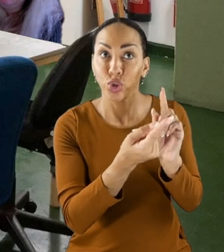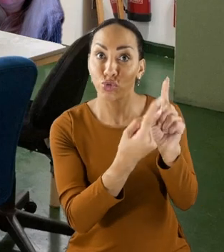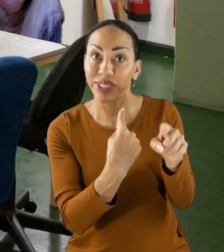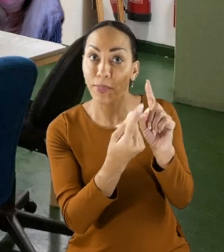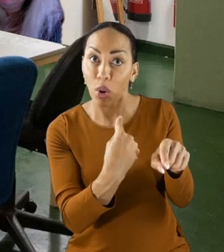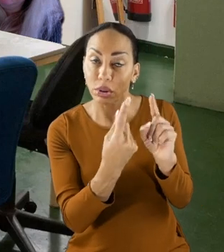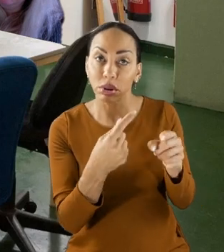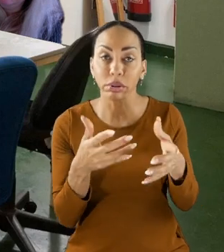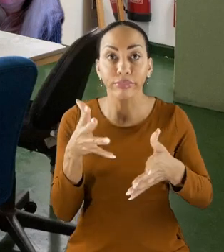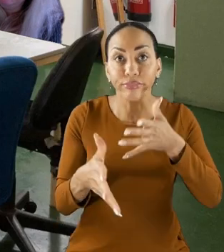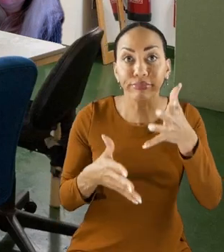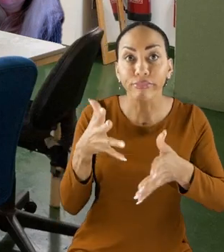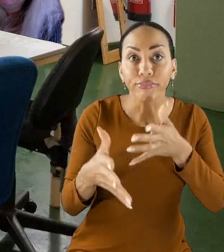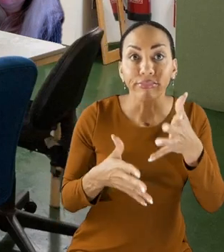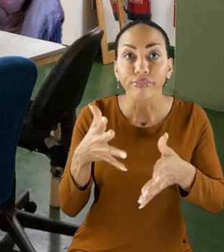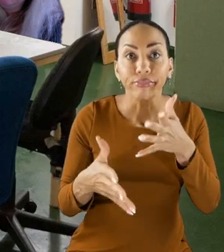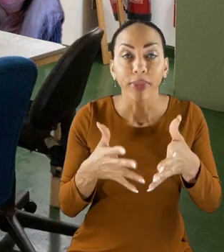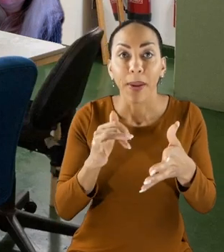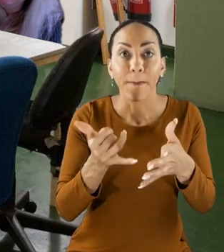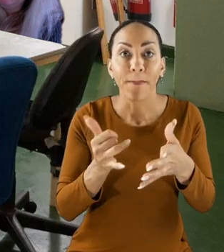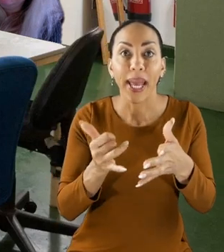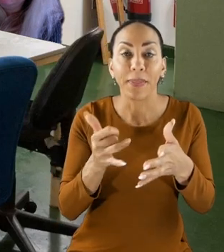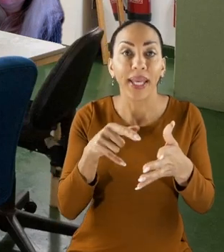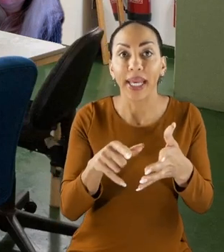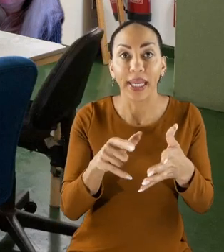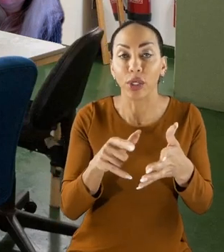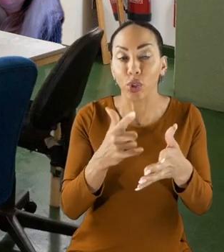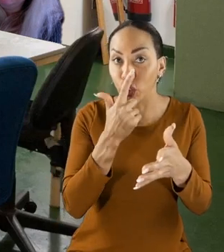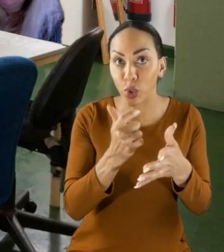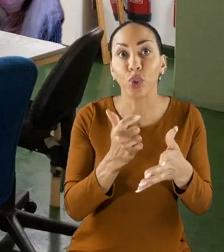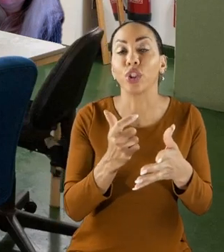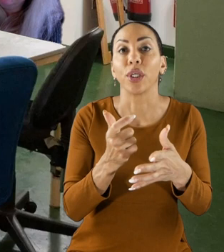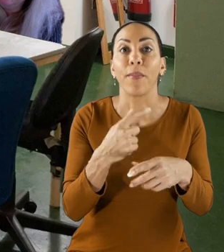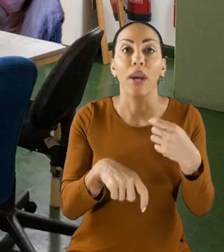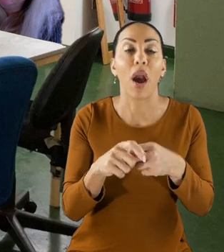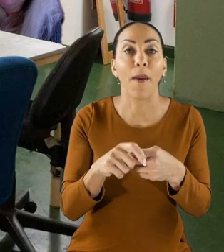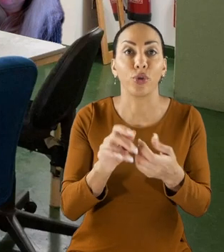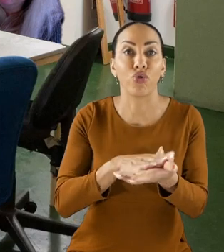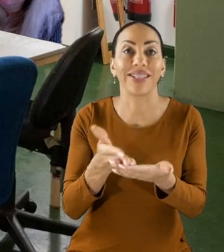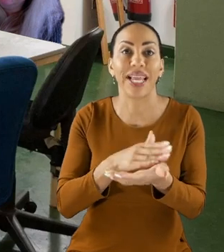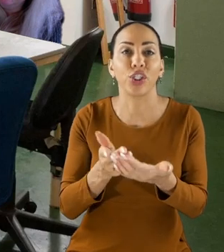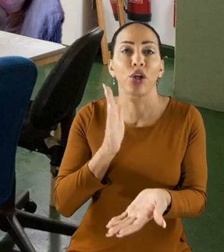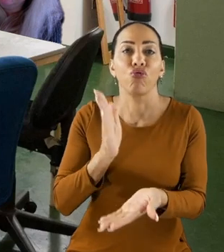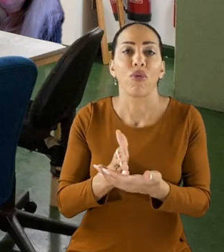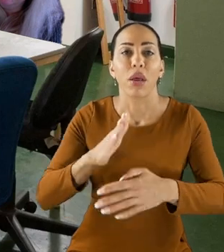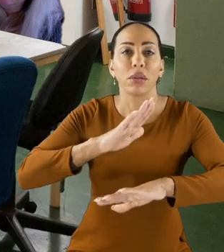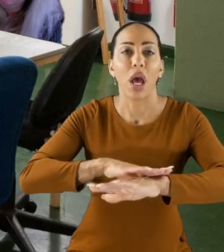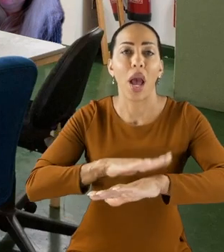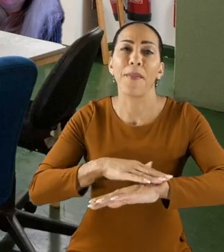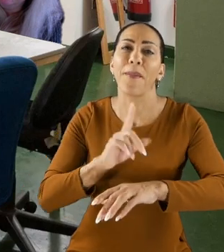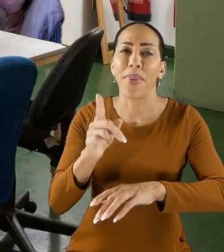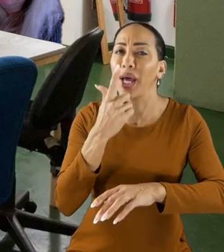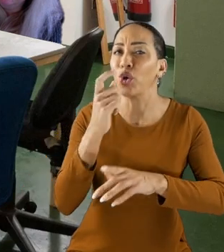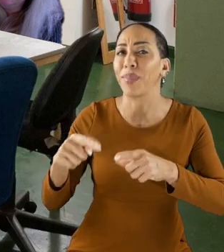to respond and put that timing into play so that translation is real time. But I